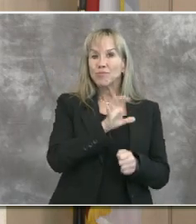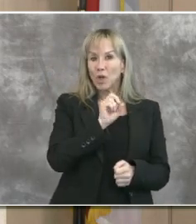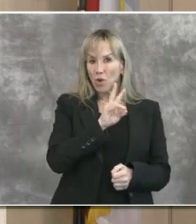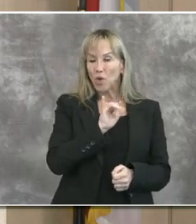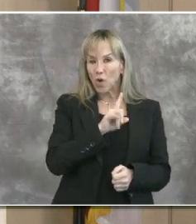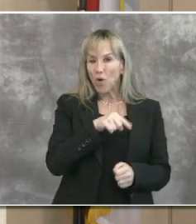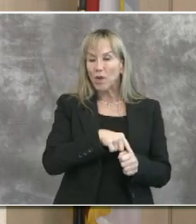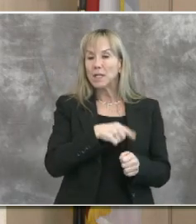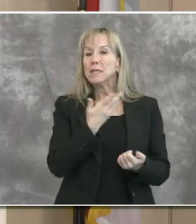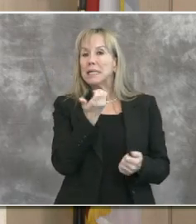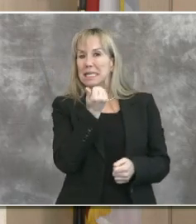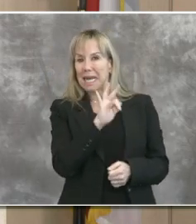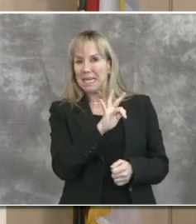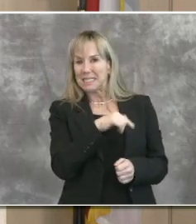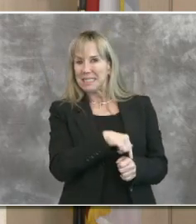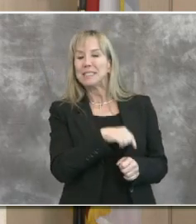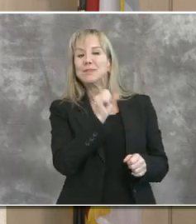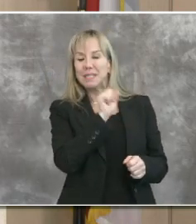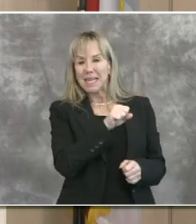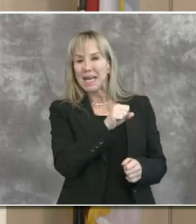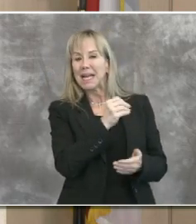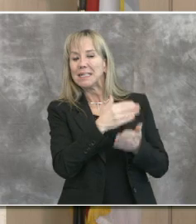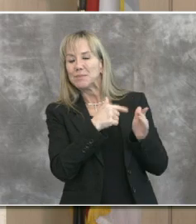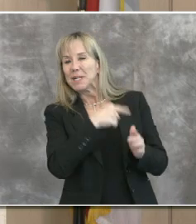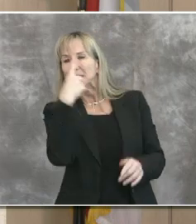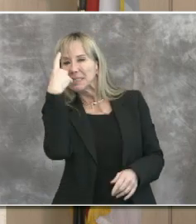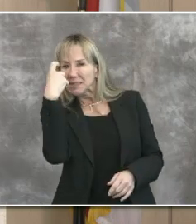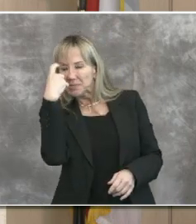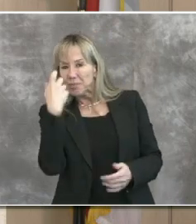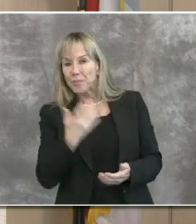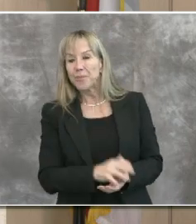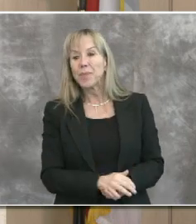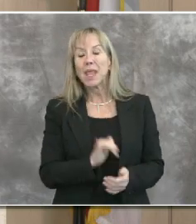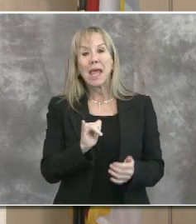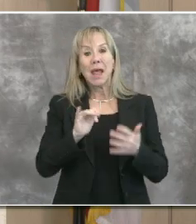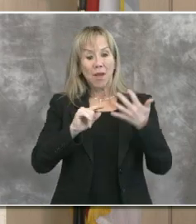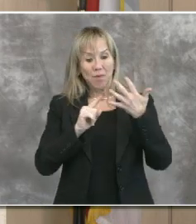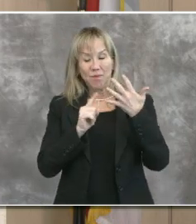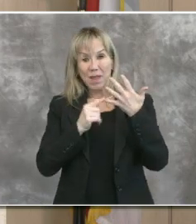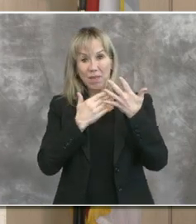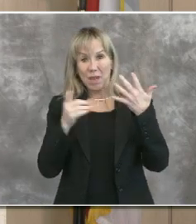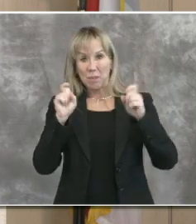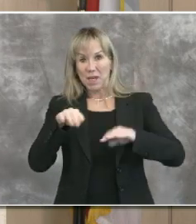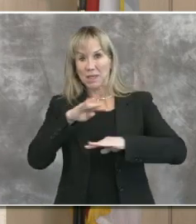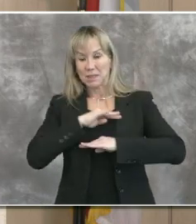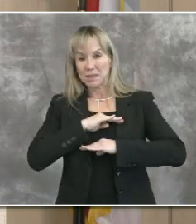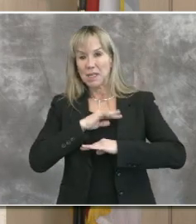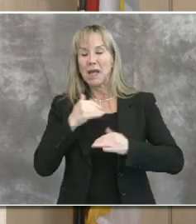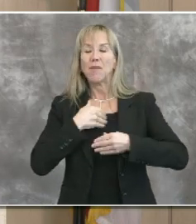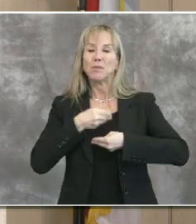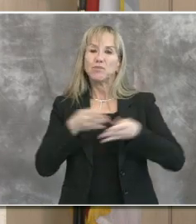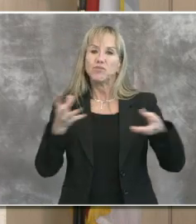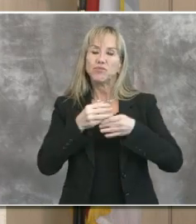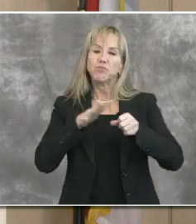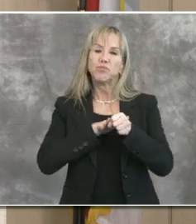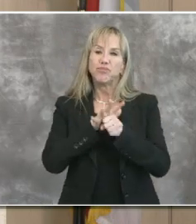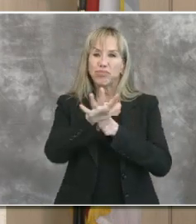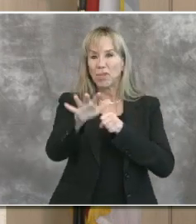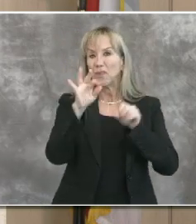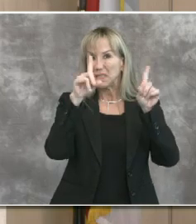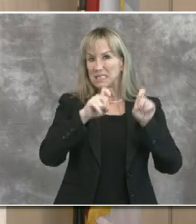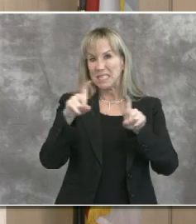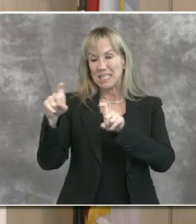or suspect cases. And last, the fifth metric is robust testing in place